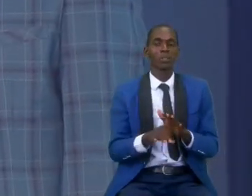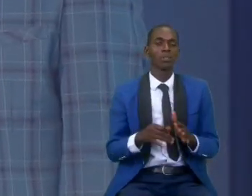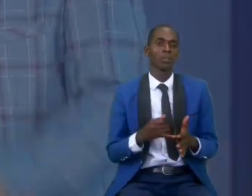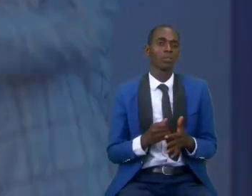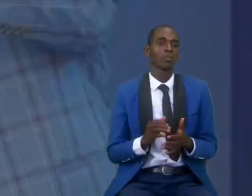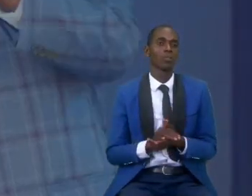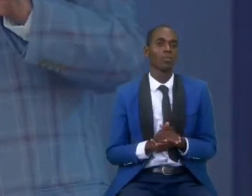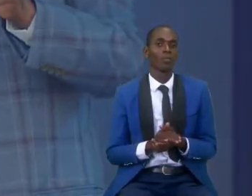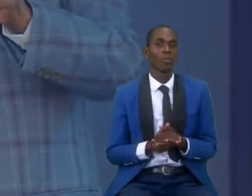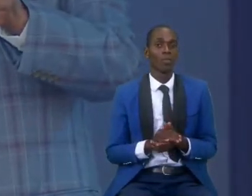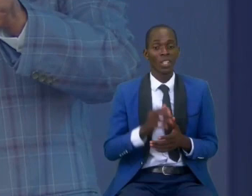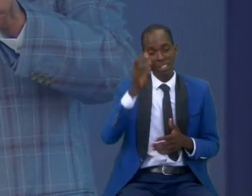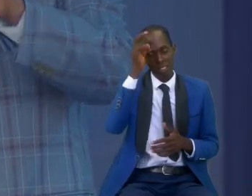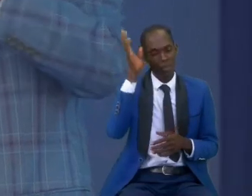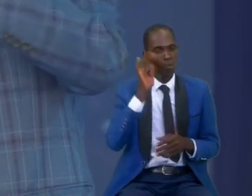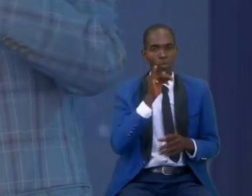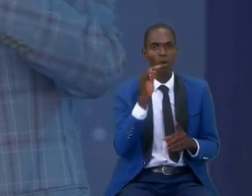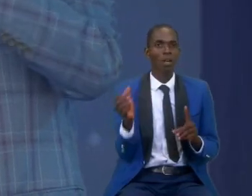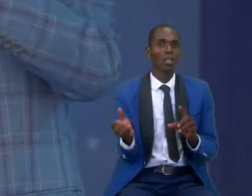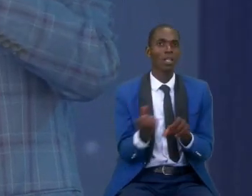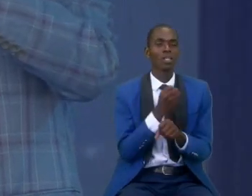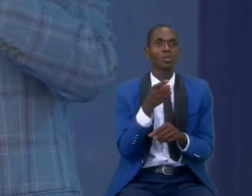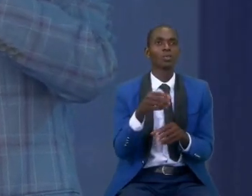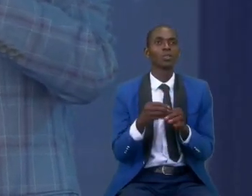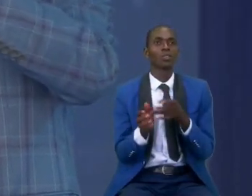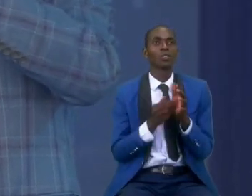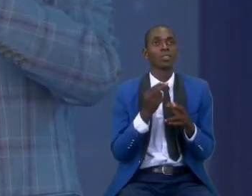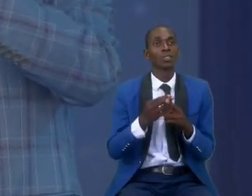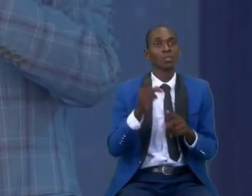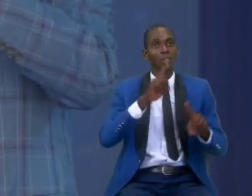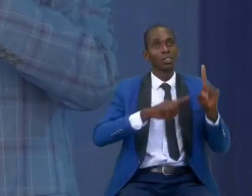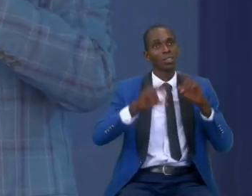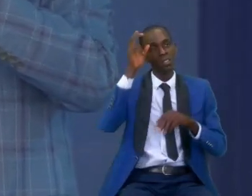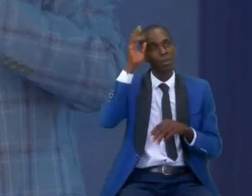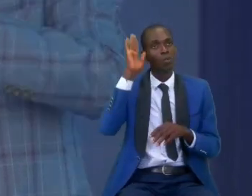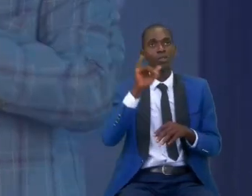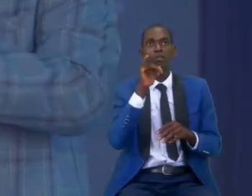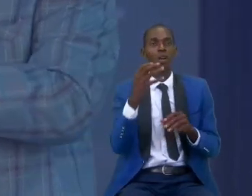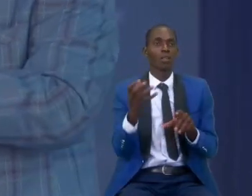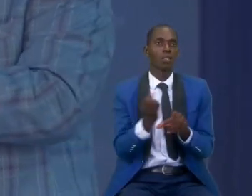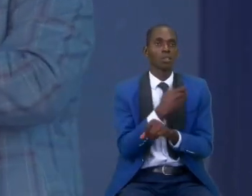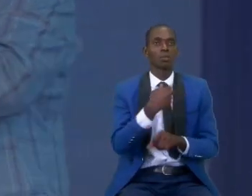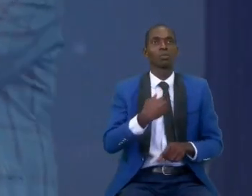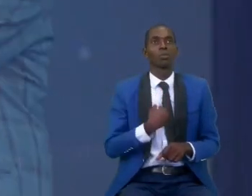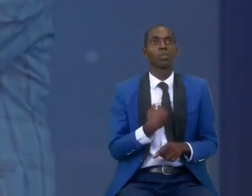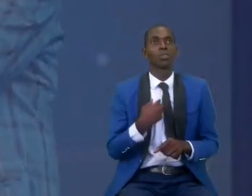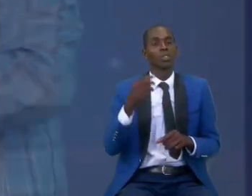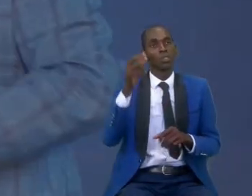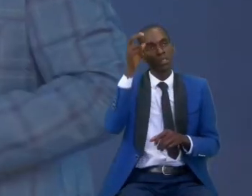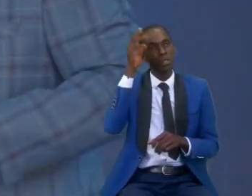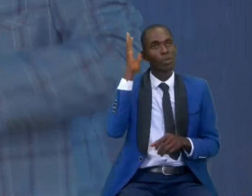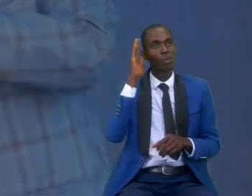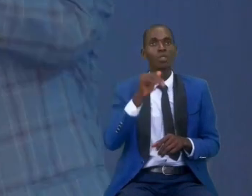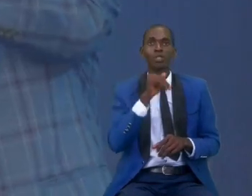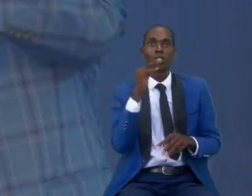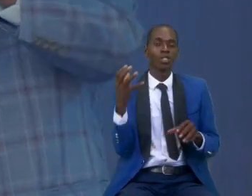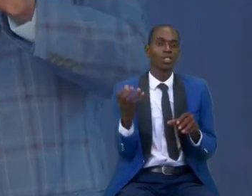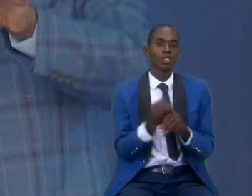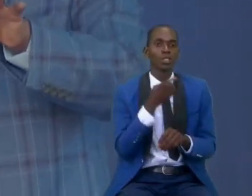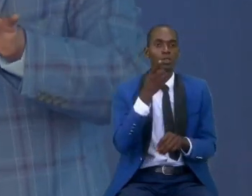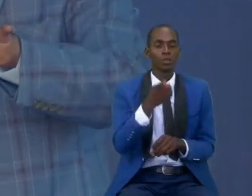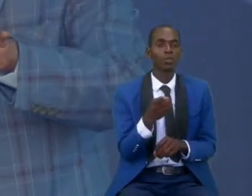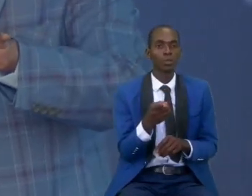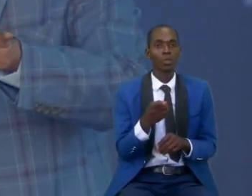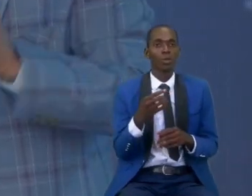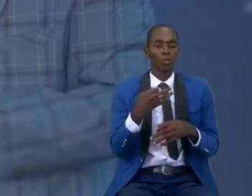me. He will not take you formed for God, for himself, and then keep you for himself. And then he